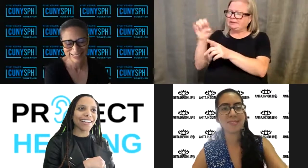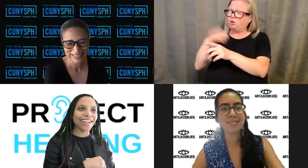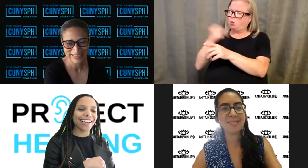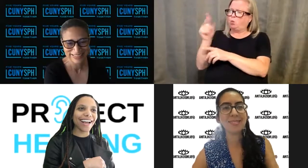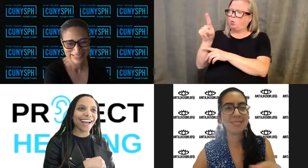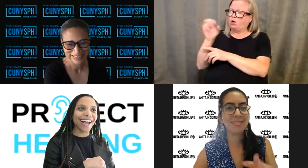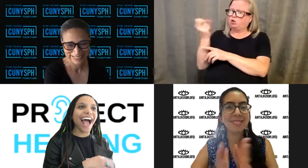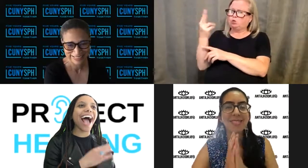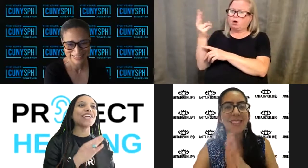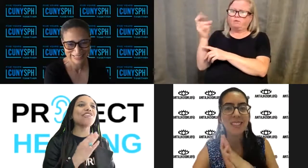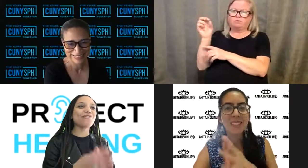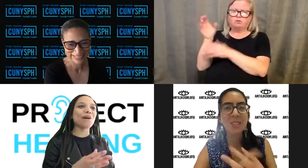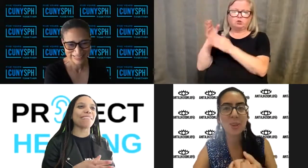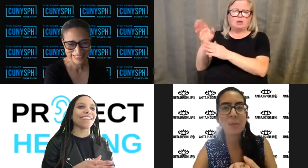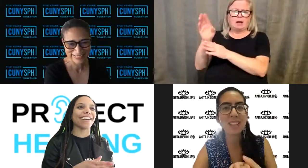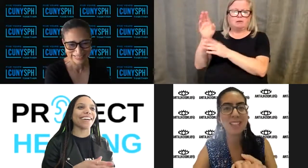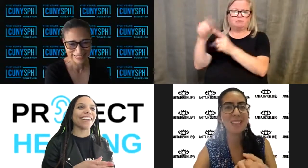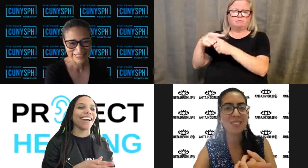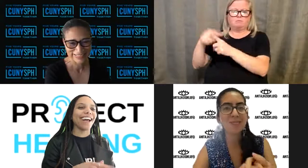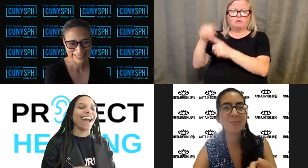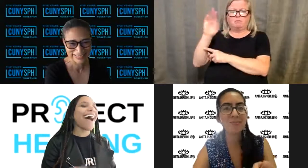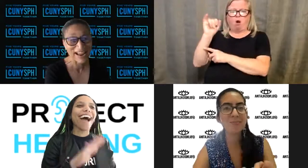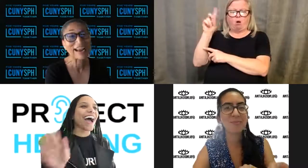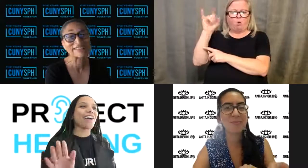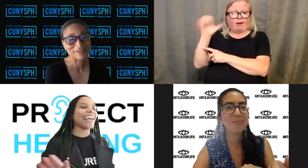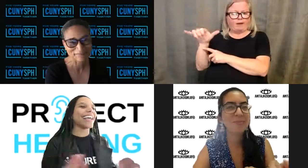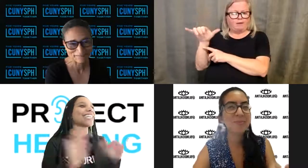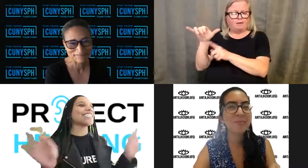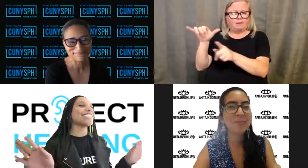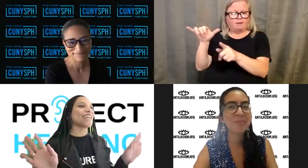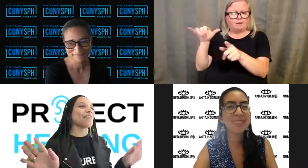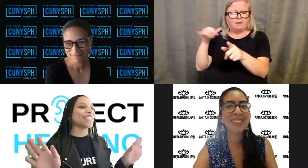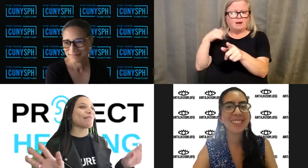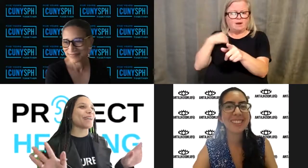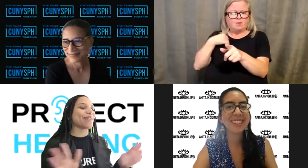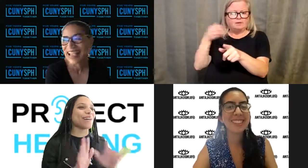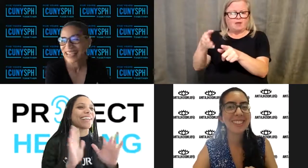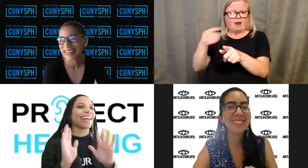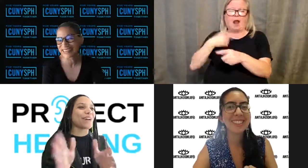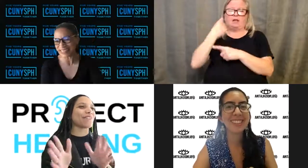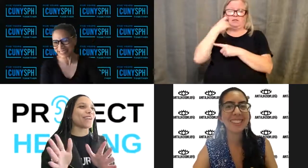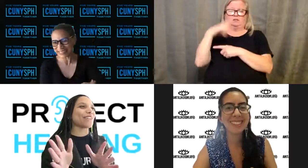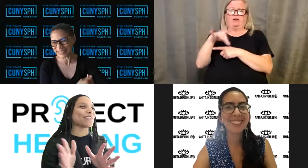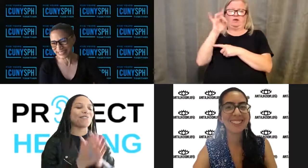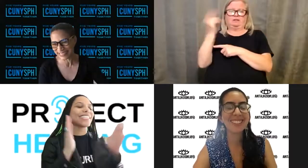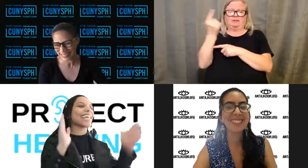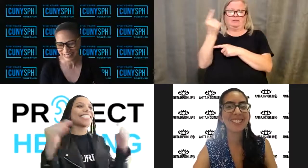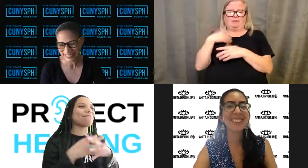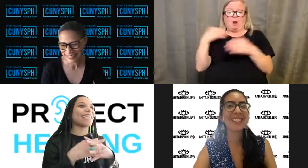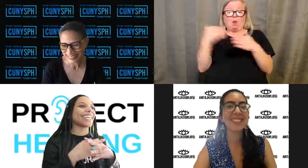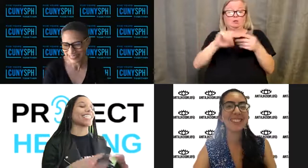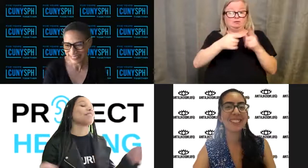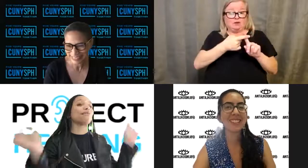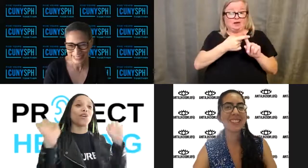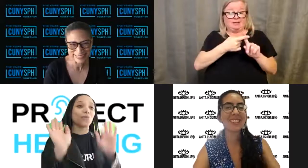That's the one? Yes, that's where I I'm grew up at. there. Okay, I just discovered something about like one of my closest friends. I didn't